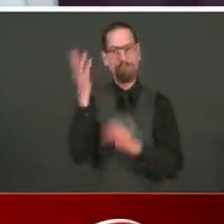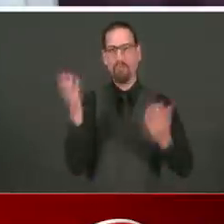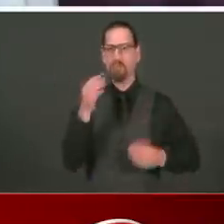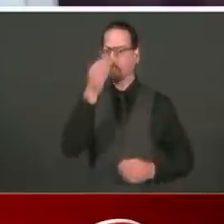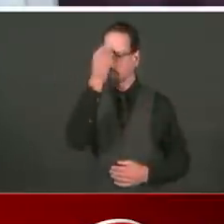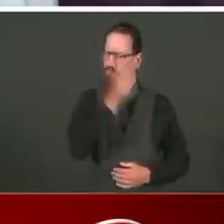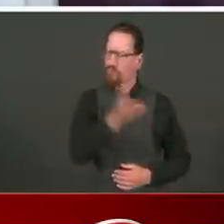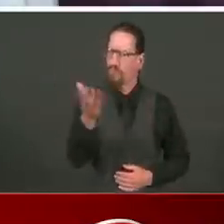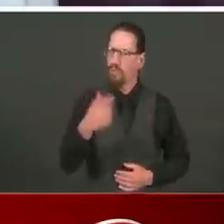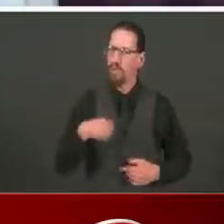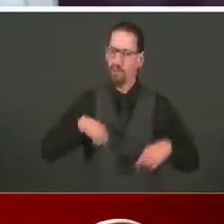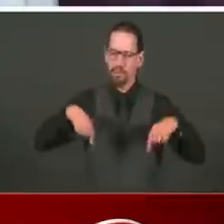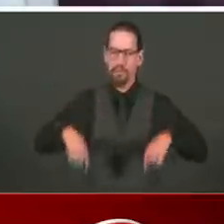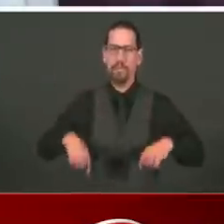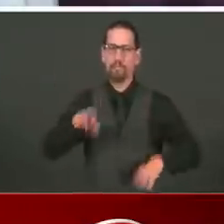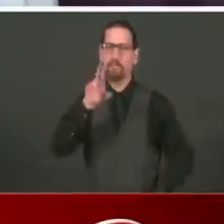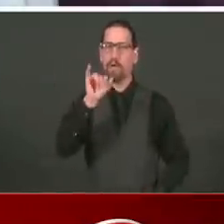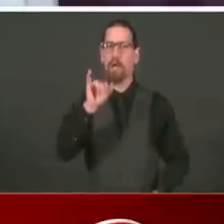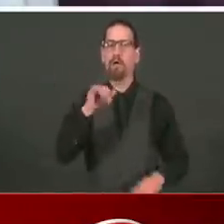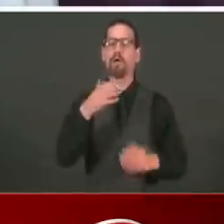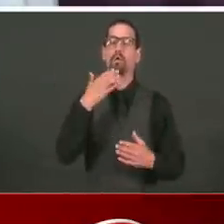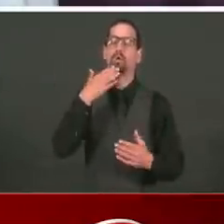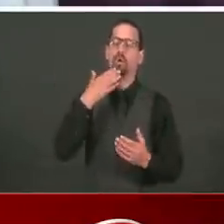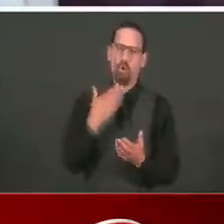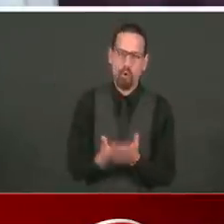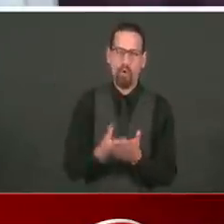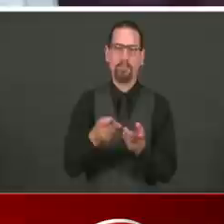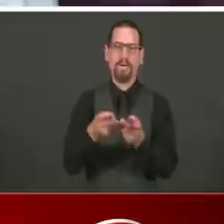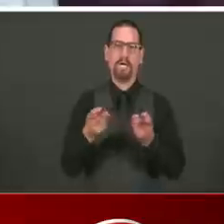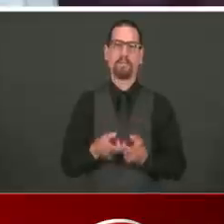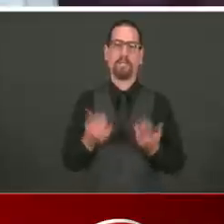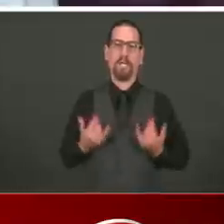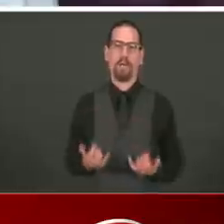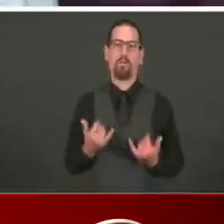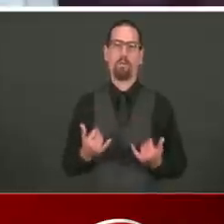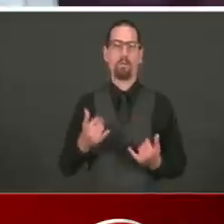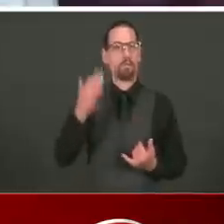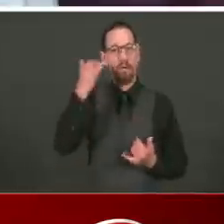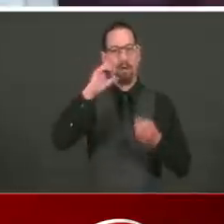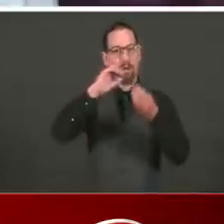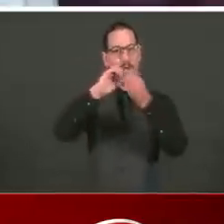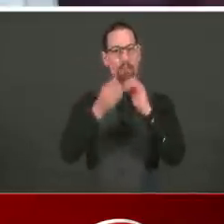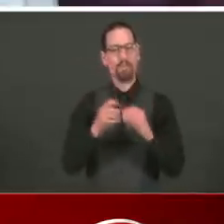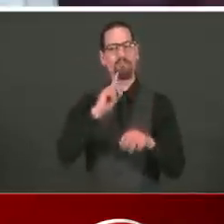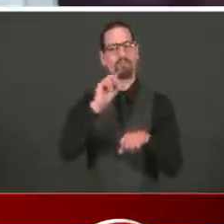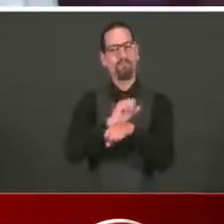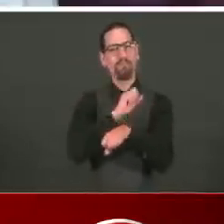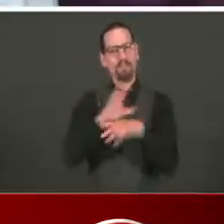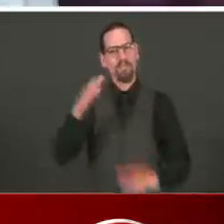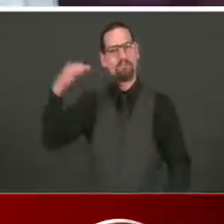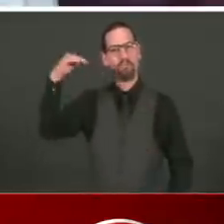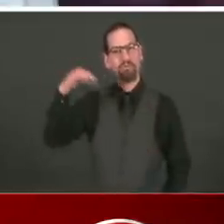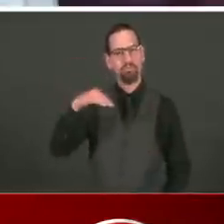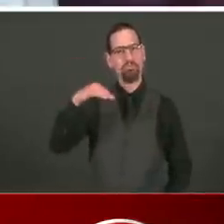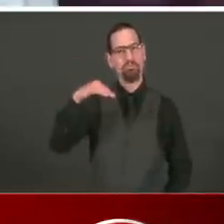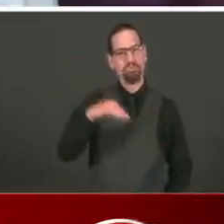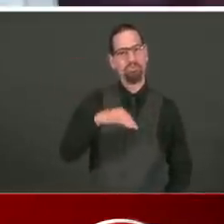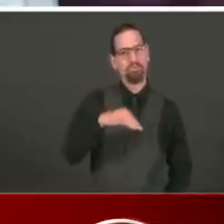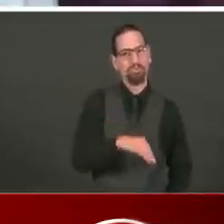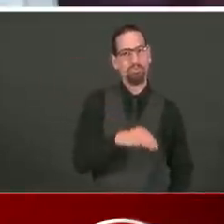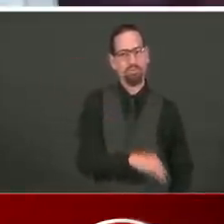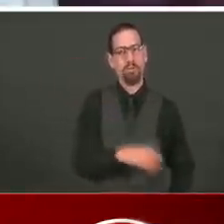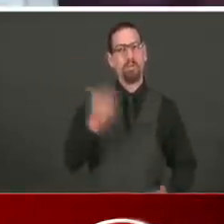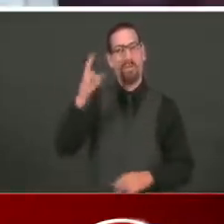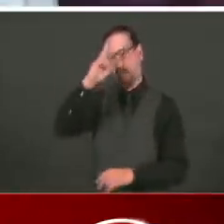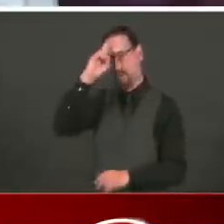decreased hospitalizations, decreased number of cases, low and steady percent